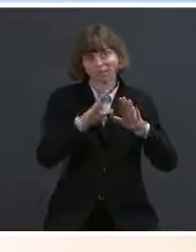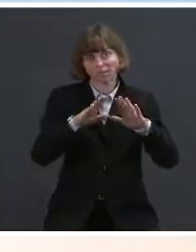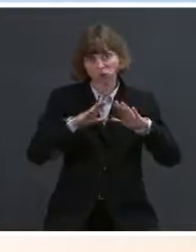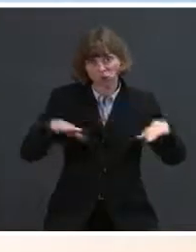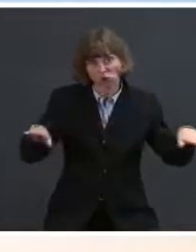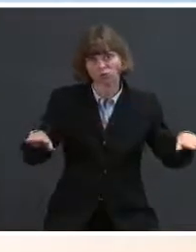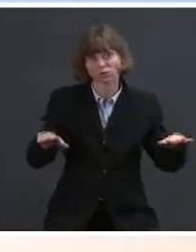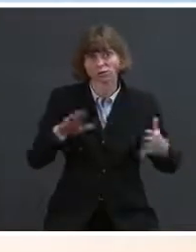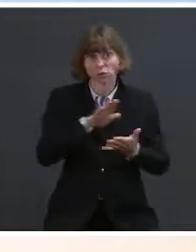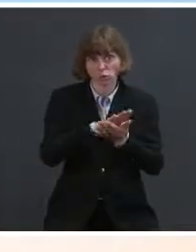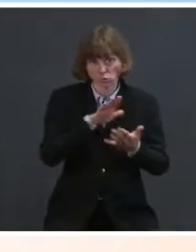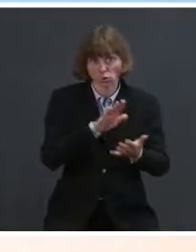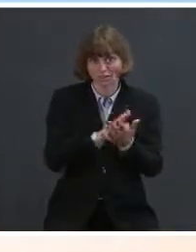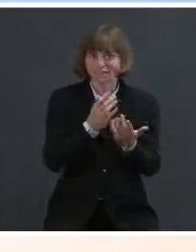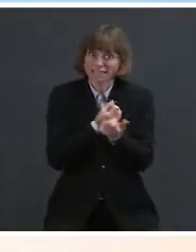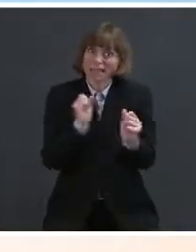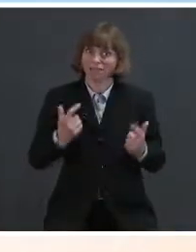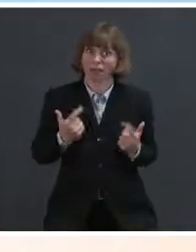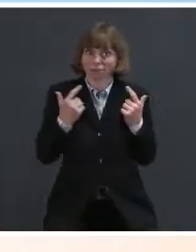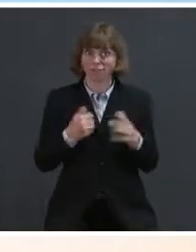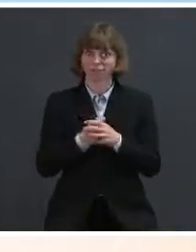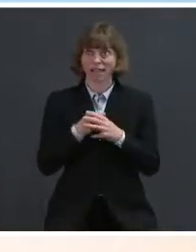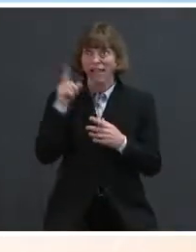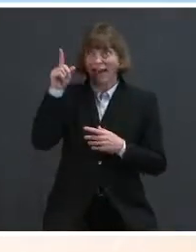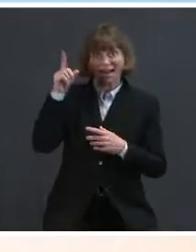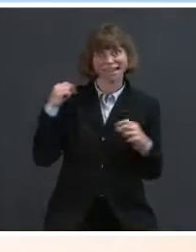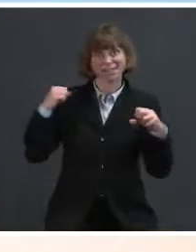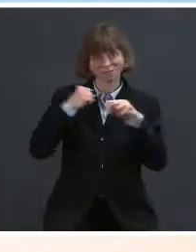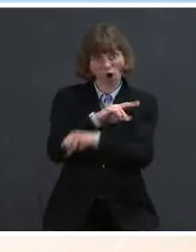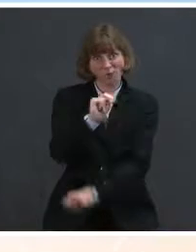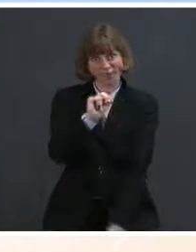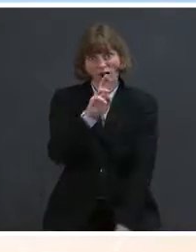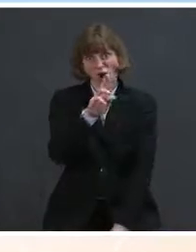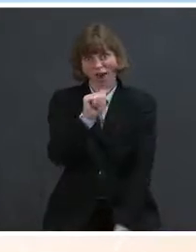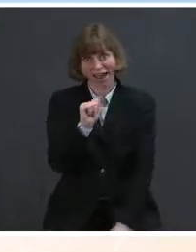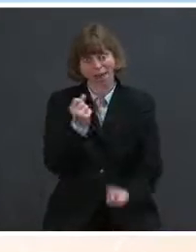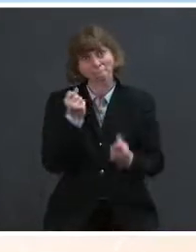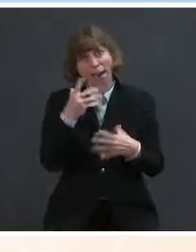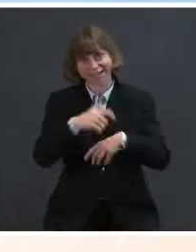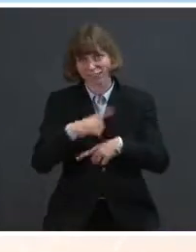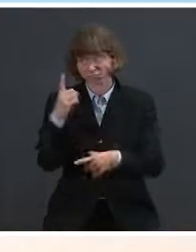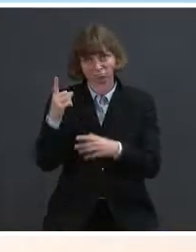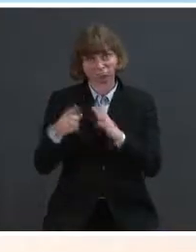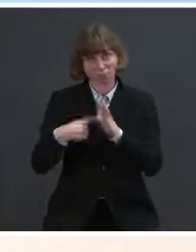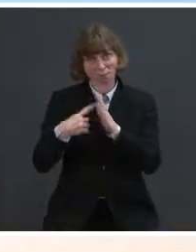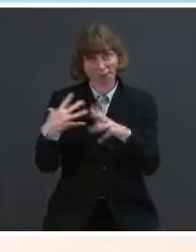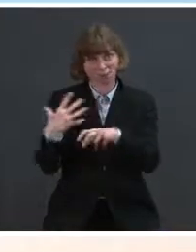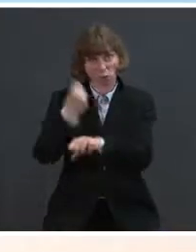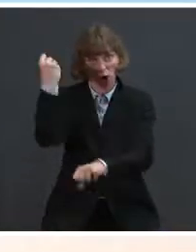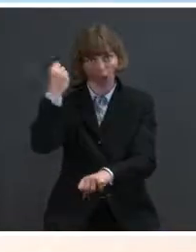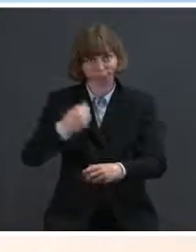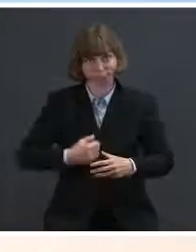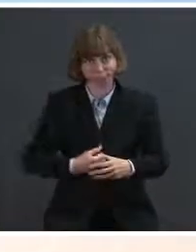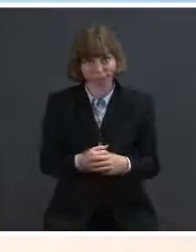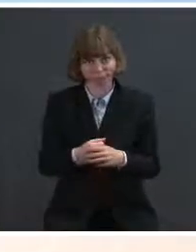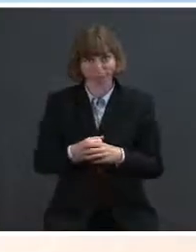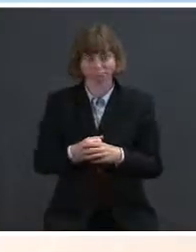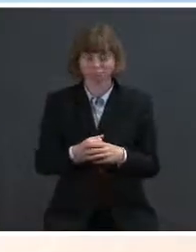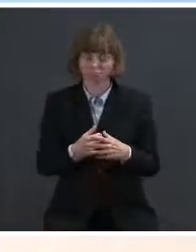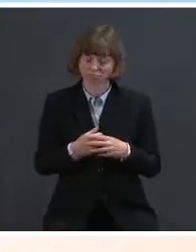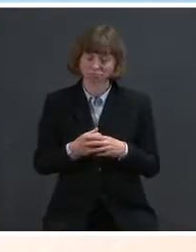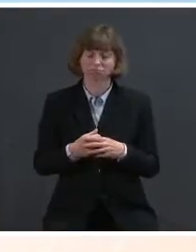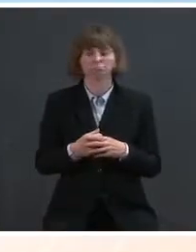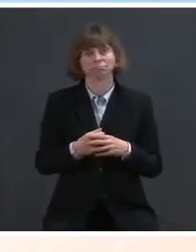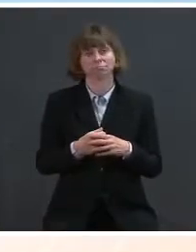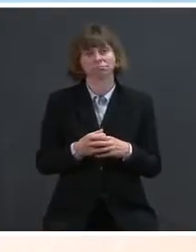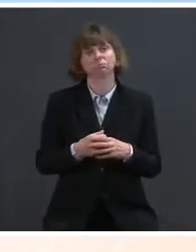has fought against the NRA many times and won a few of those times as well. So he will, of course, be talking